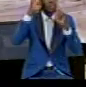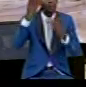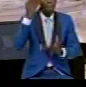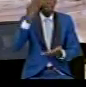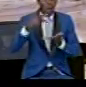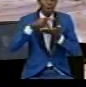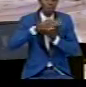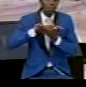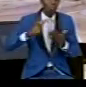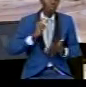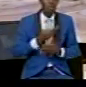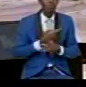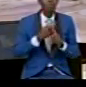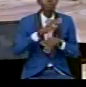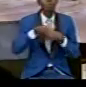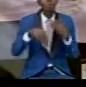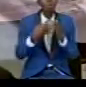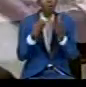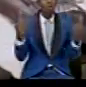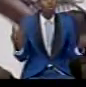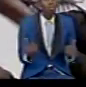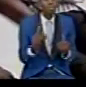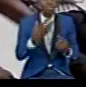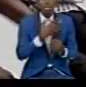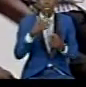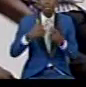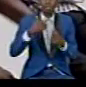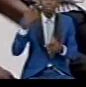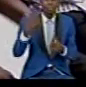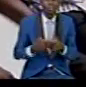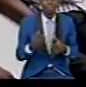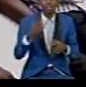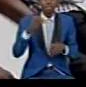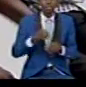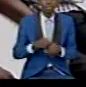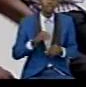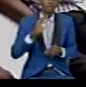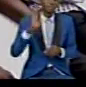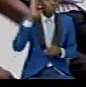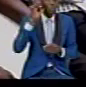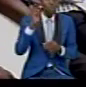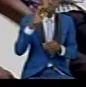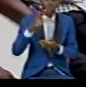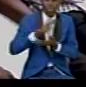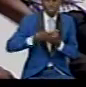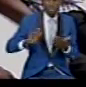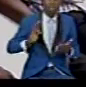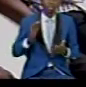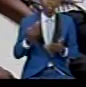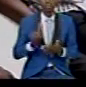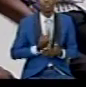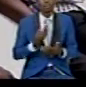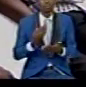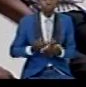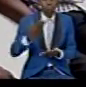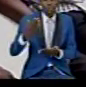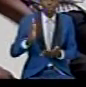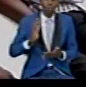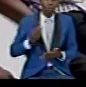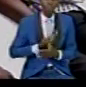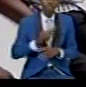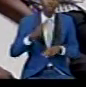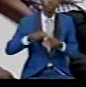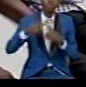us from all sin, and then he will so cleanse us and purchase to himself a